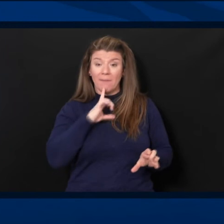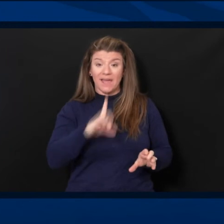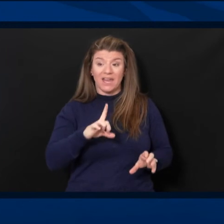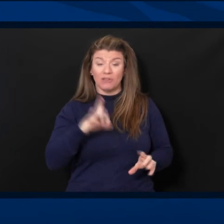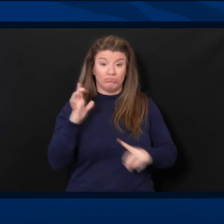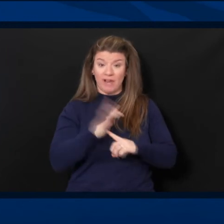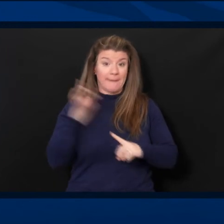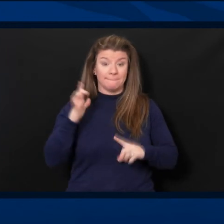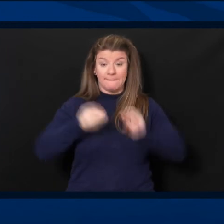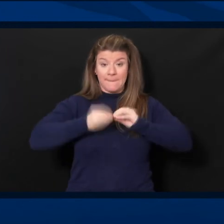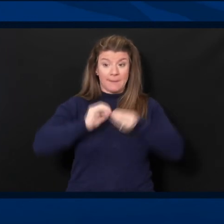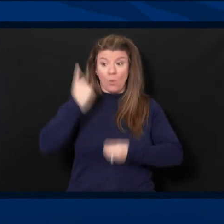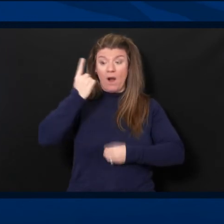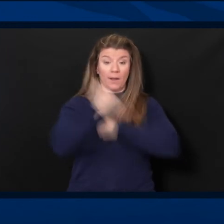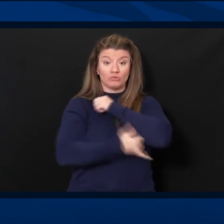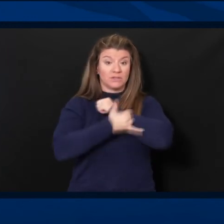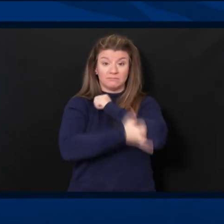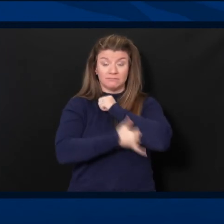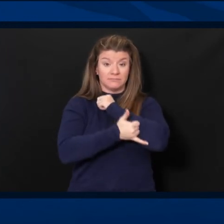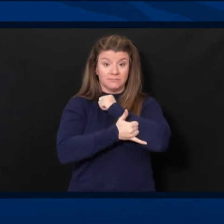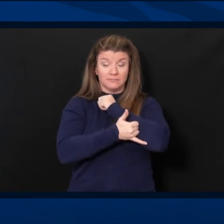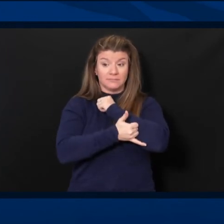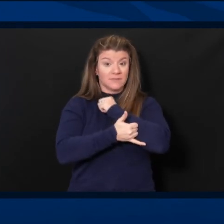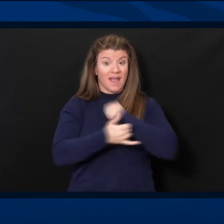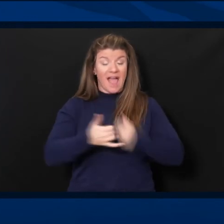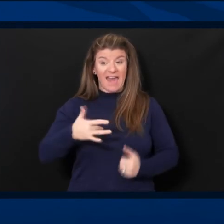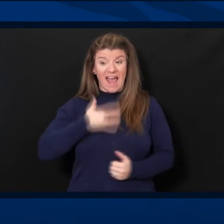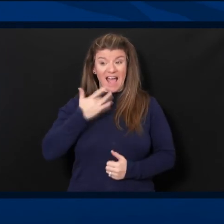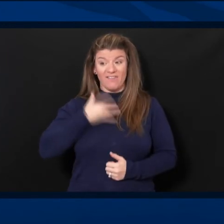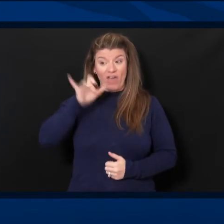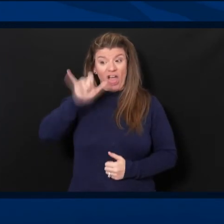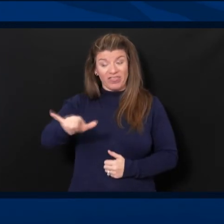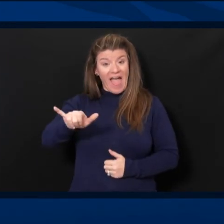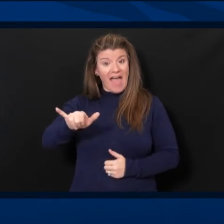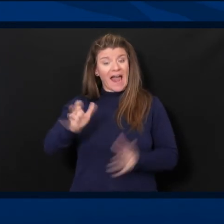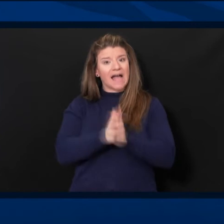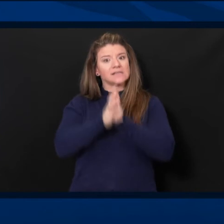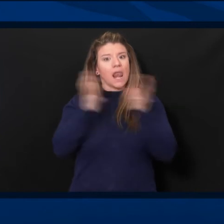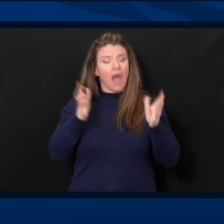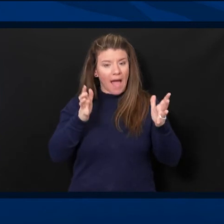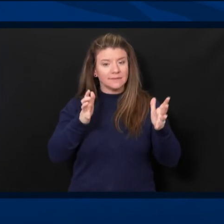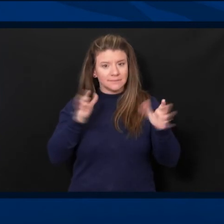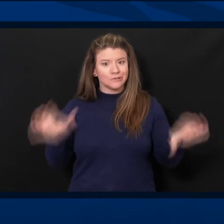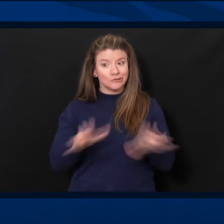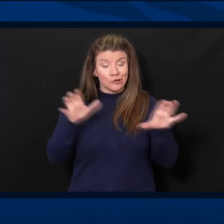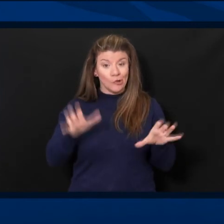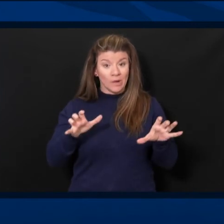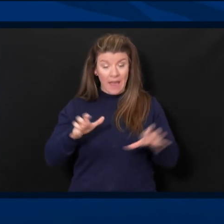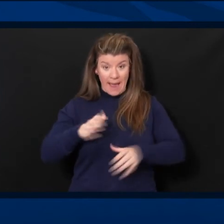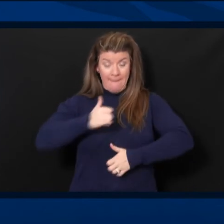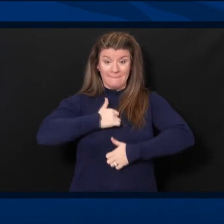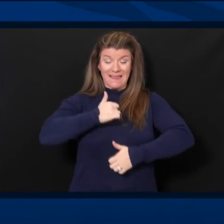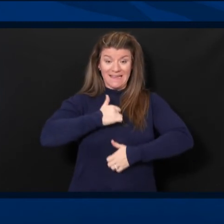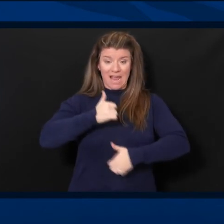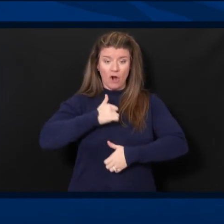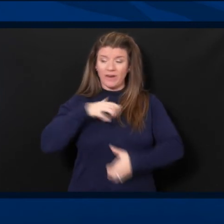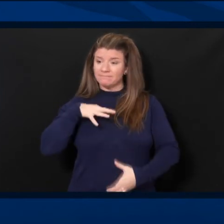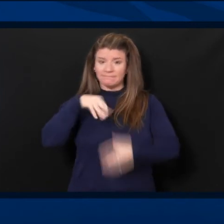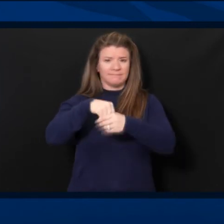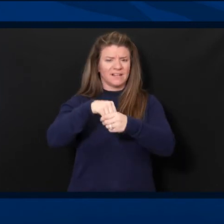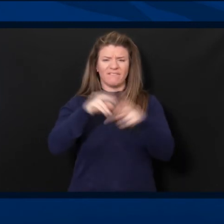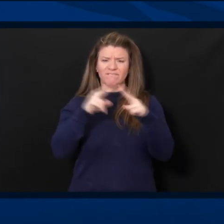in the country. And I think that may have a lot to do with it. Military does a lot with attention